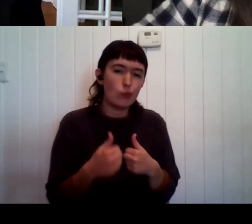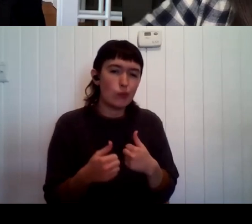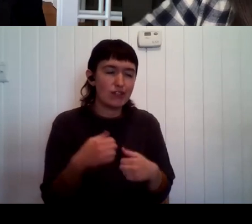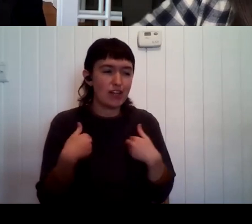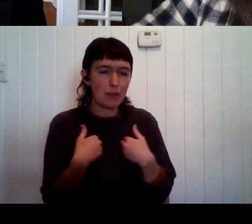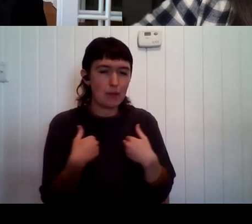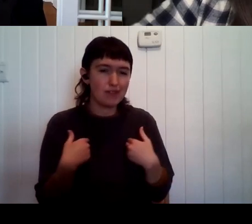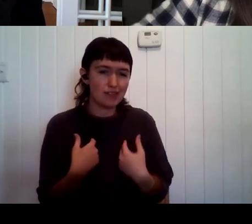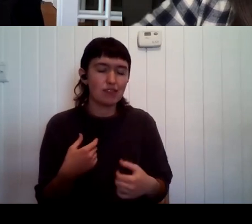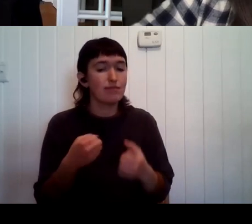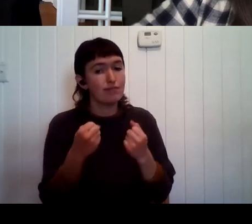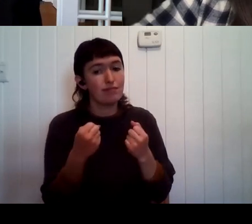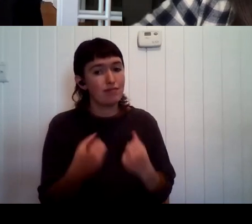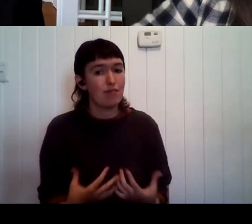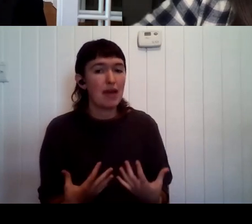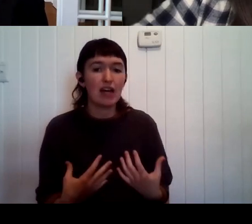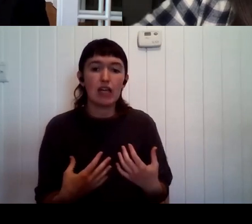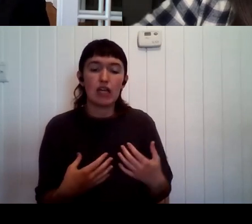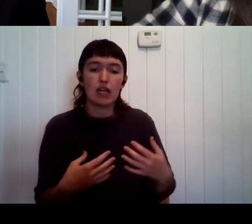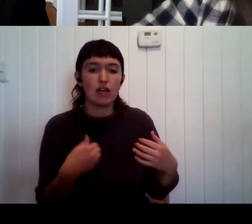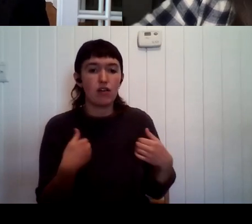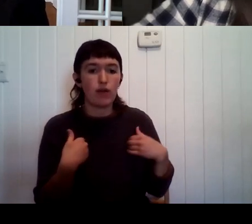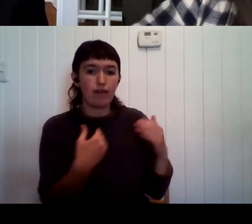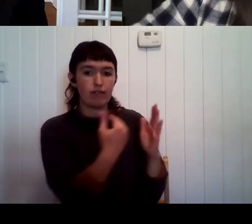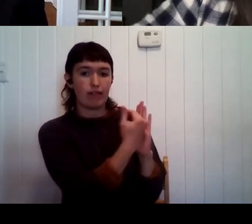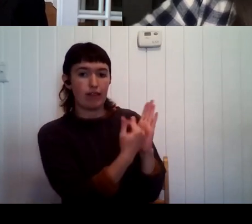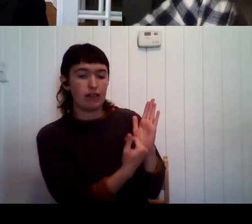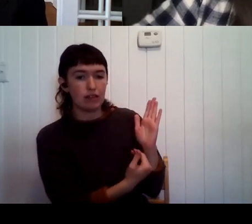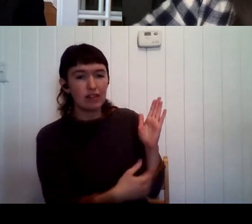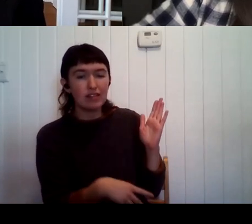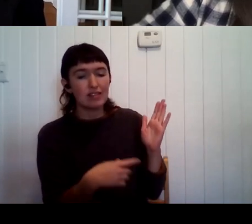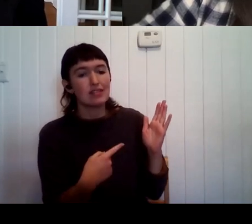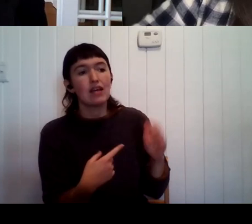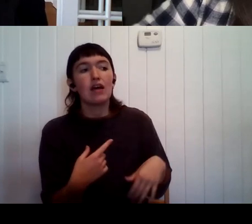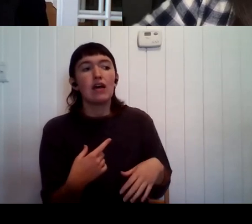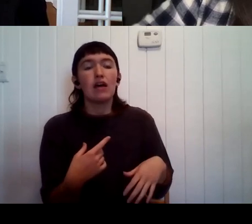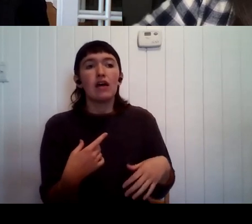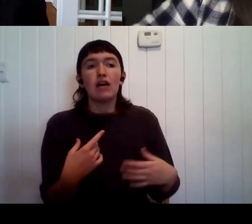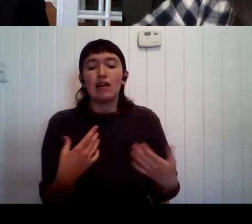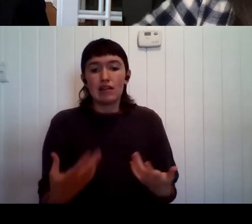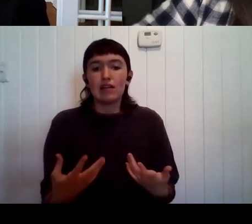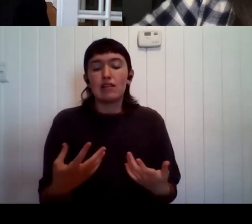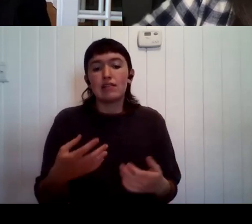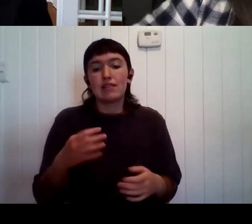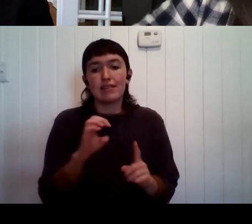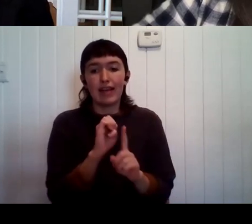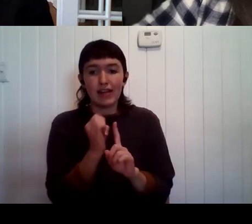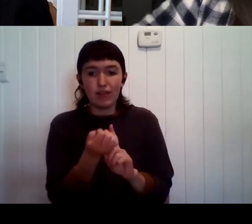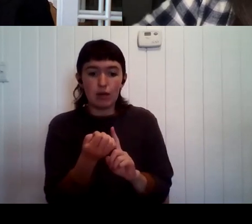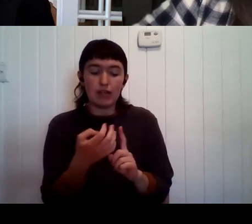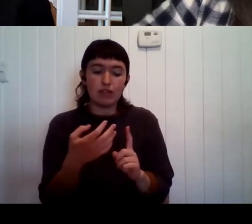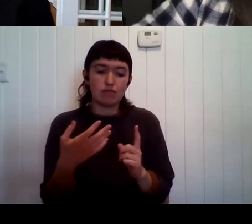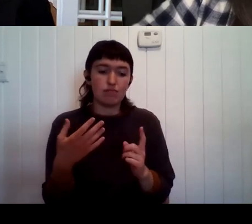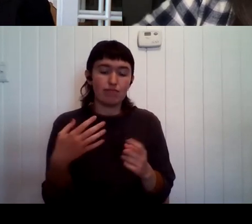There are many that are on the metaphorical chopping block right now, unfortunately, because of how the environment has been treated over the